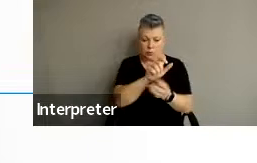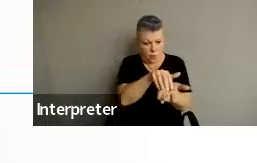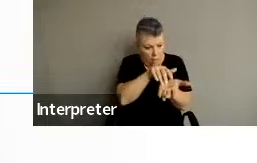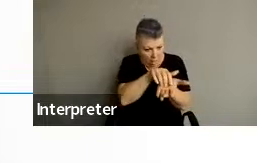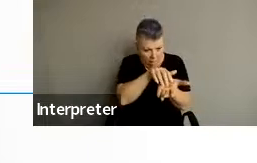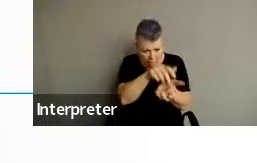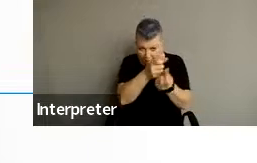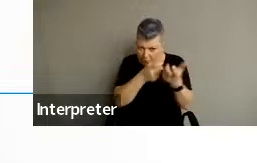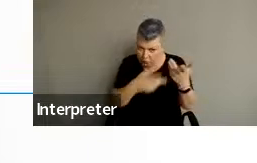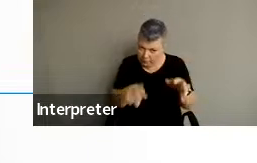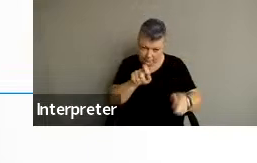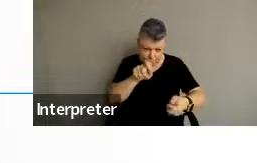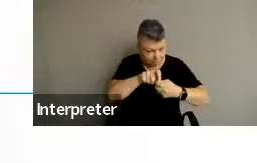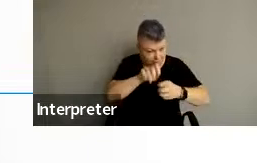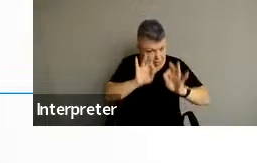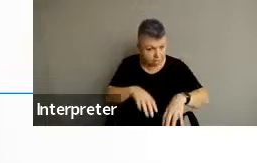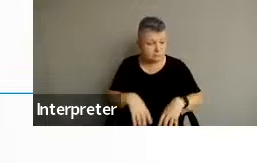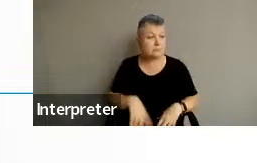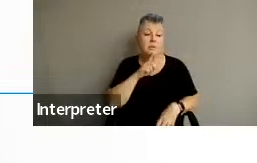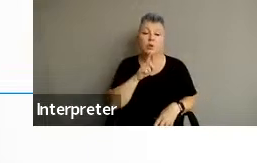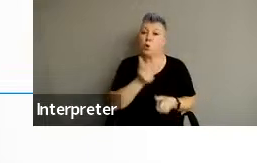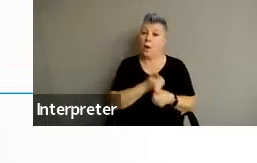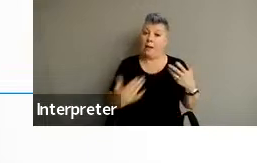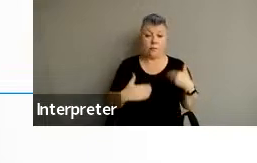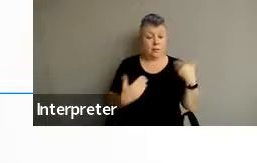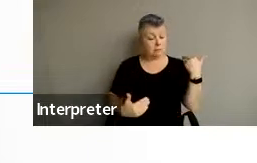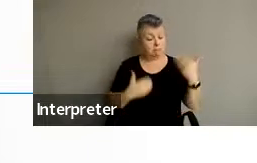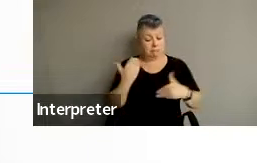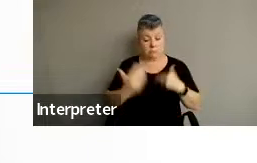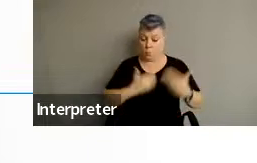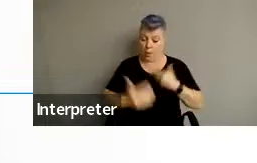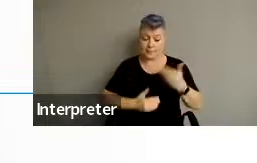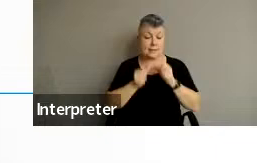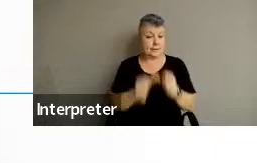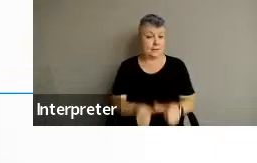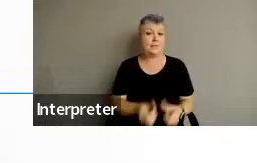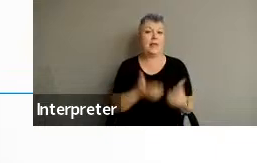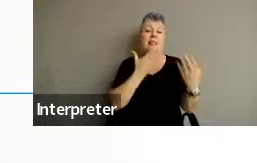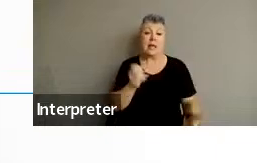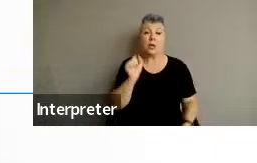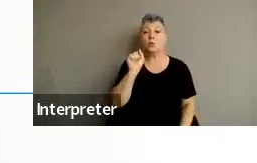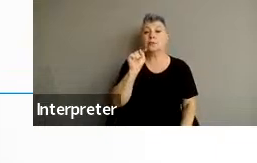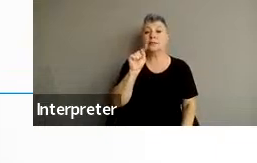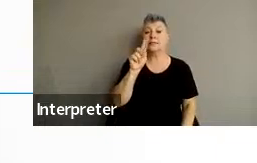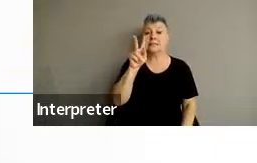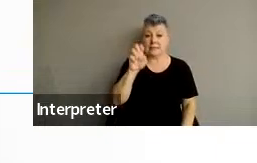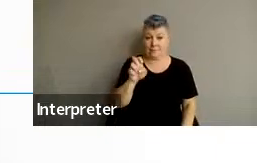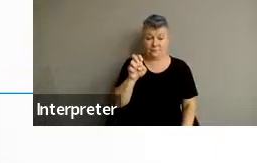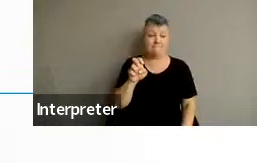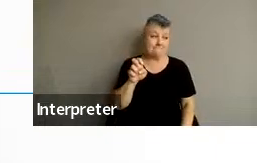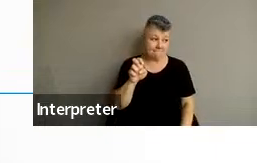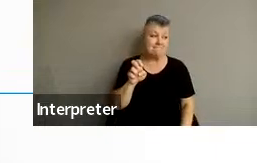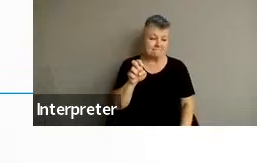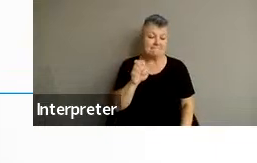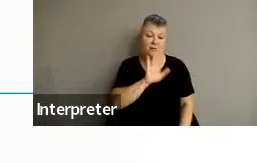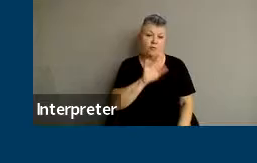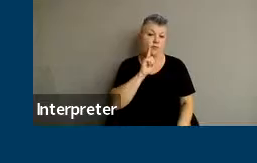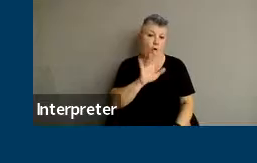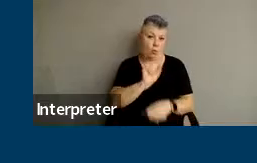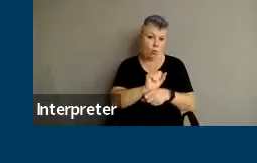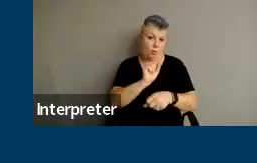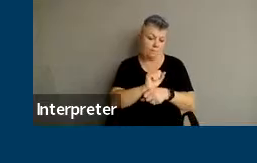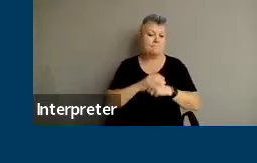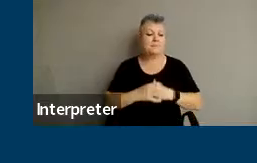for review and just helping make sure that this process continues along. So I wanted to thank Steve for his part in this.